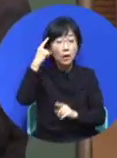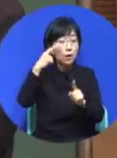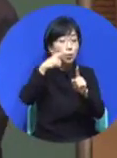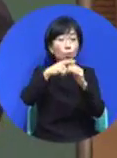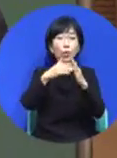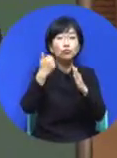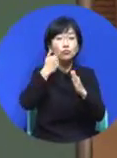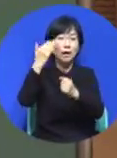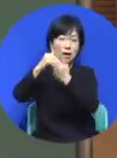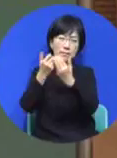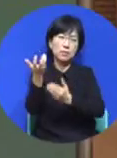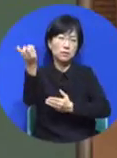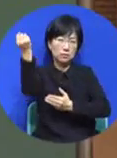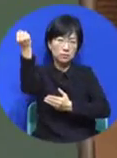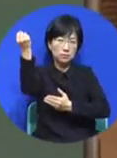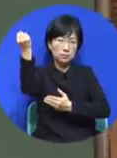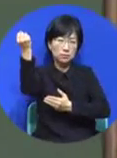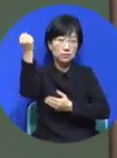of God.